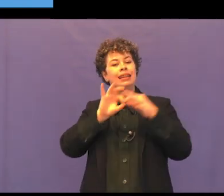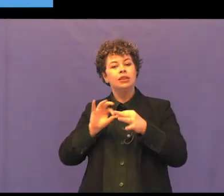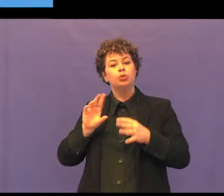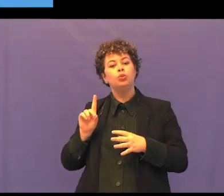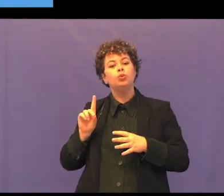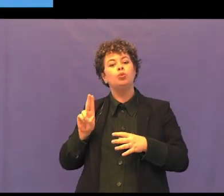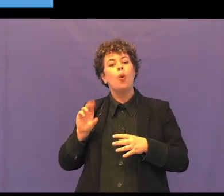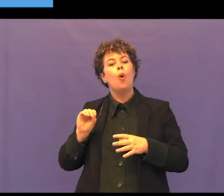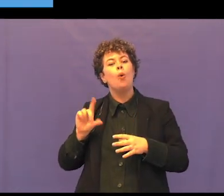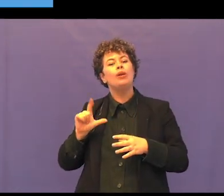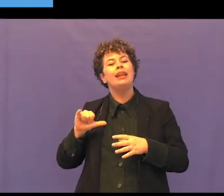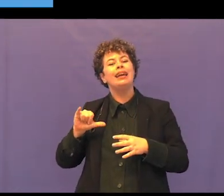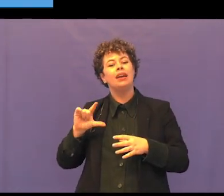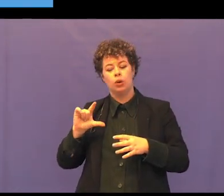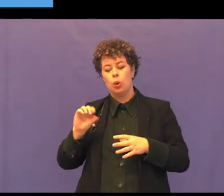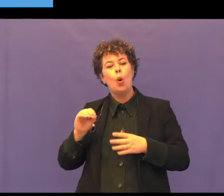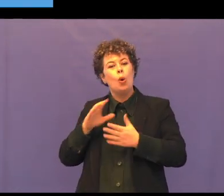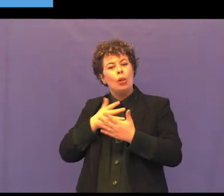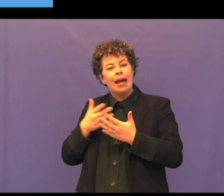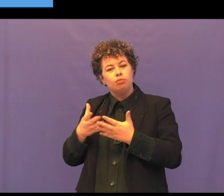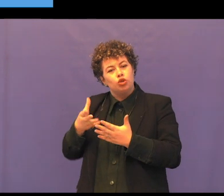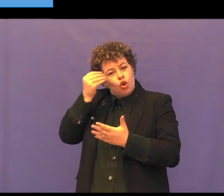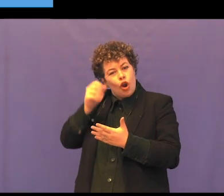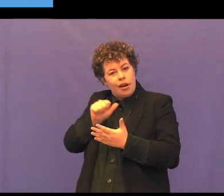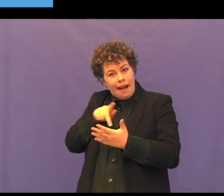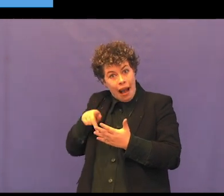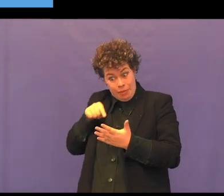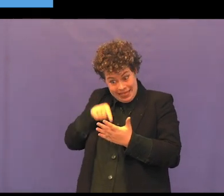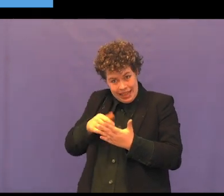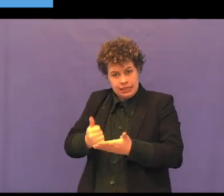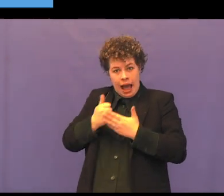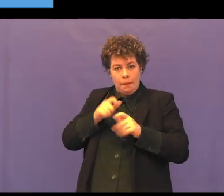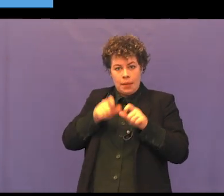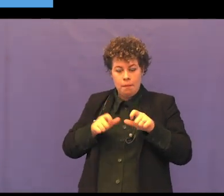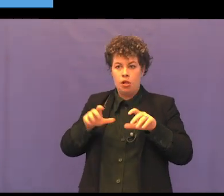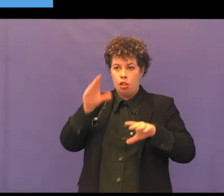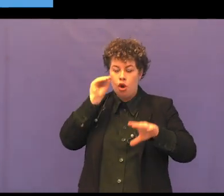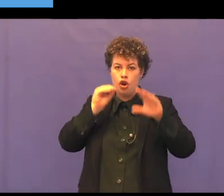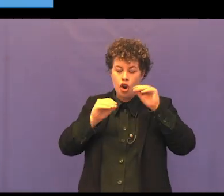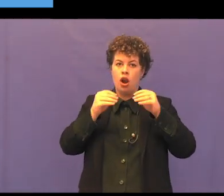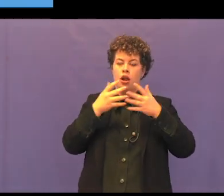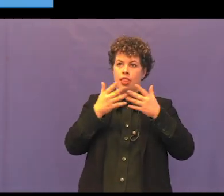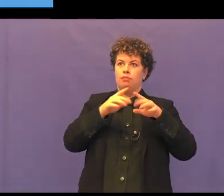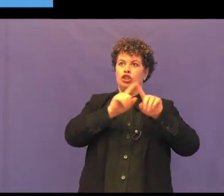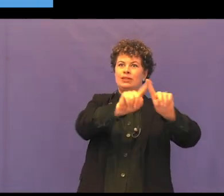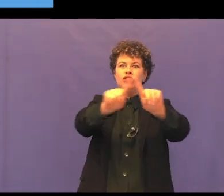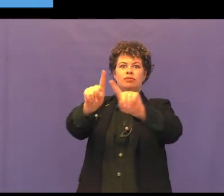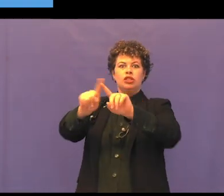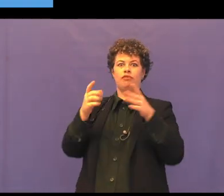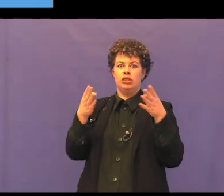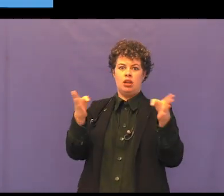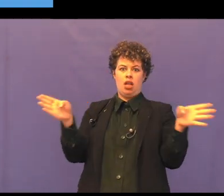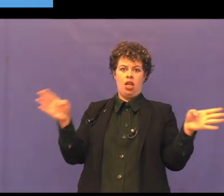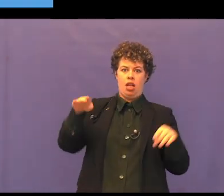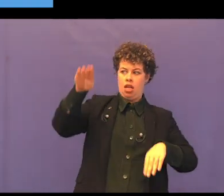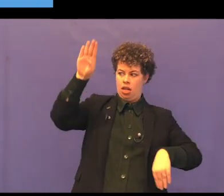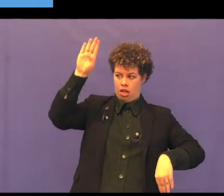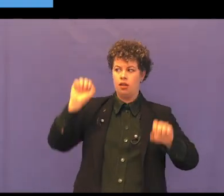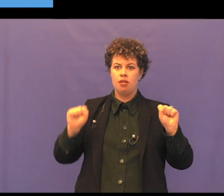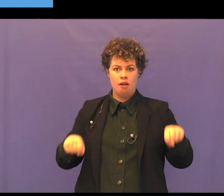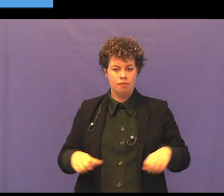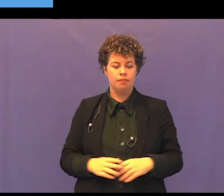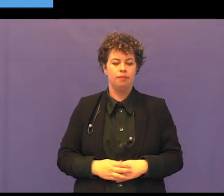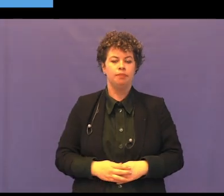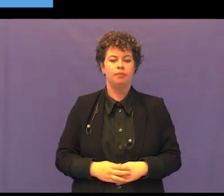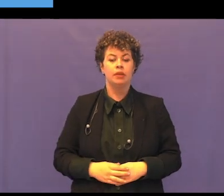Okay? So here we have very much an idea of translation futures being linked to digital futures.